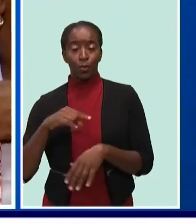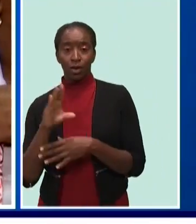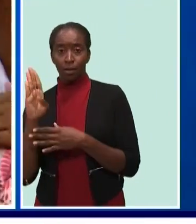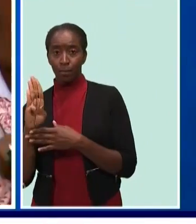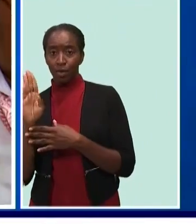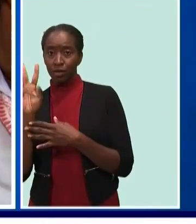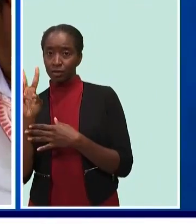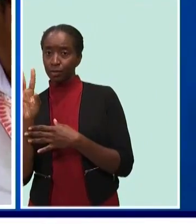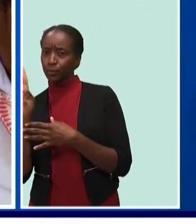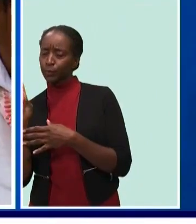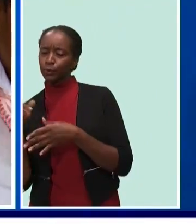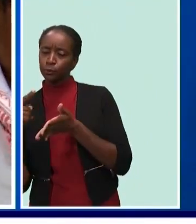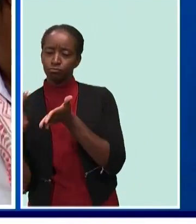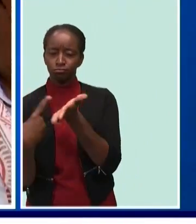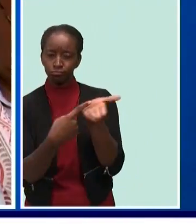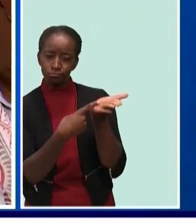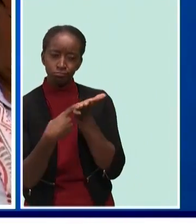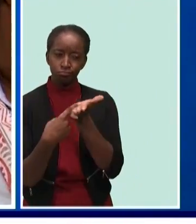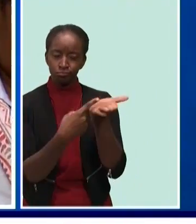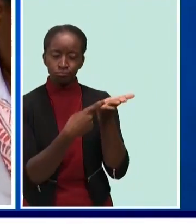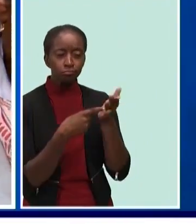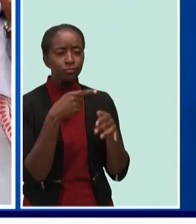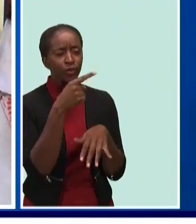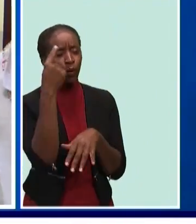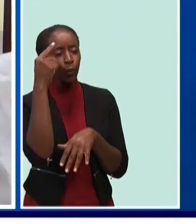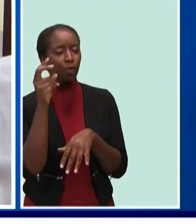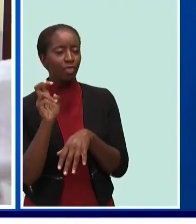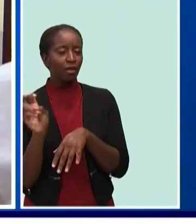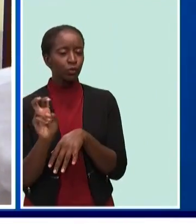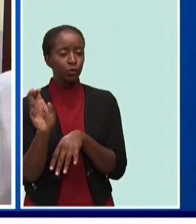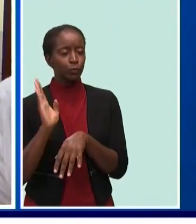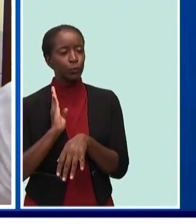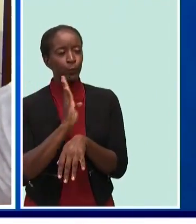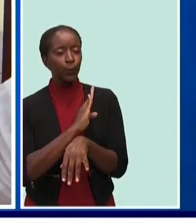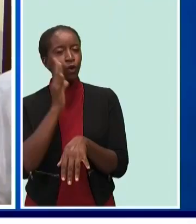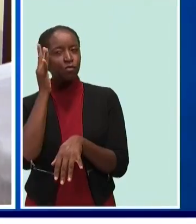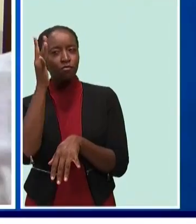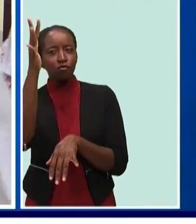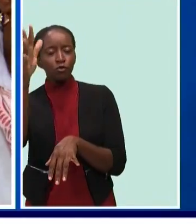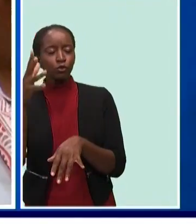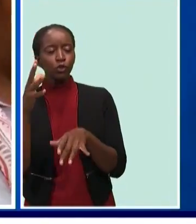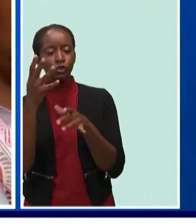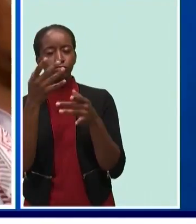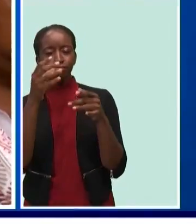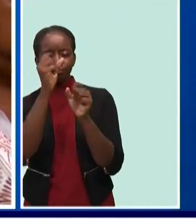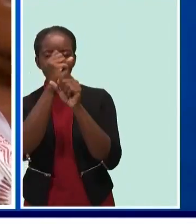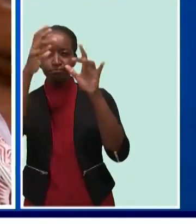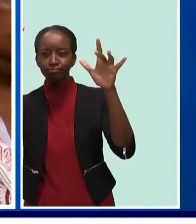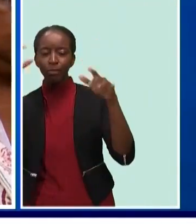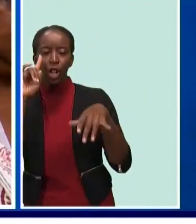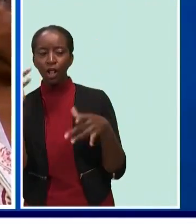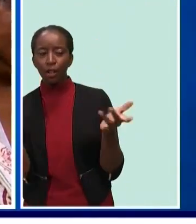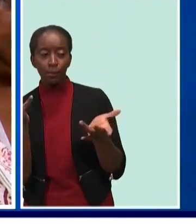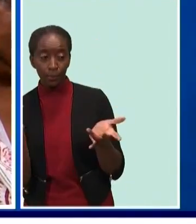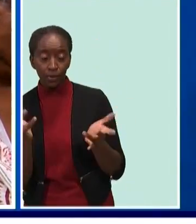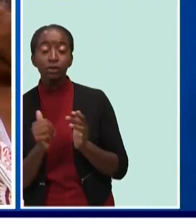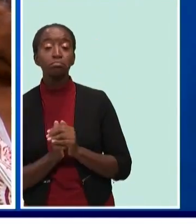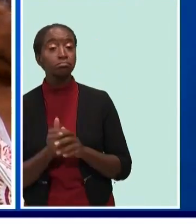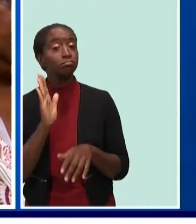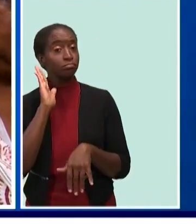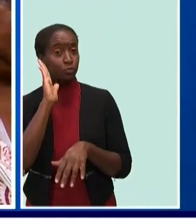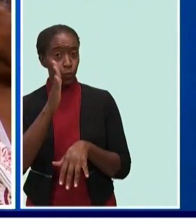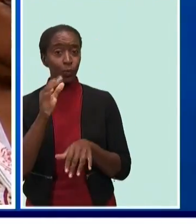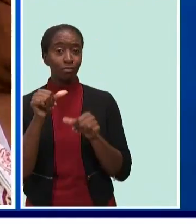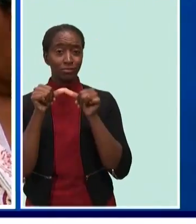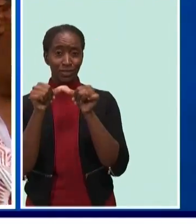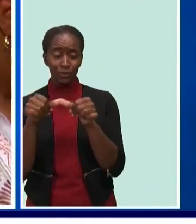the board's vision for the Transport Board. And once we have that, we will be able to go into fuller discussion. And we're not